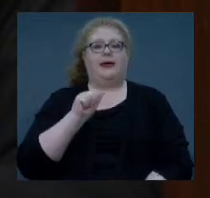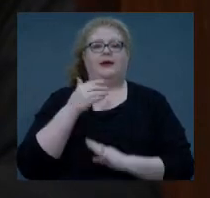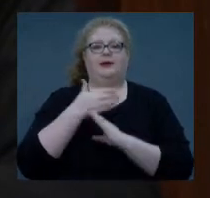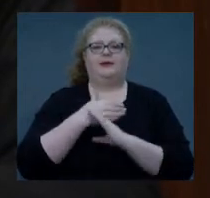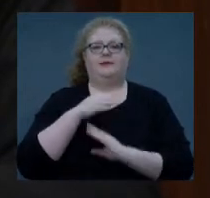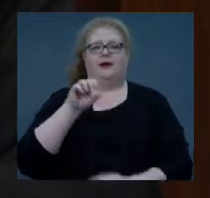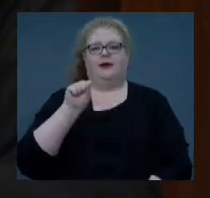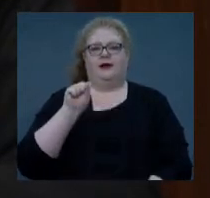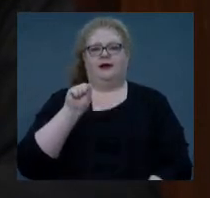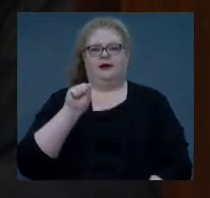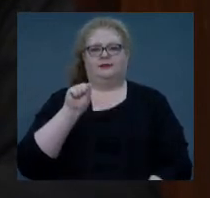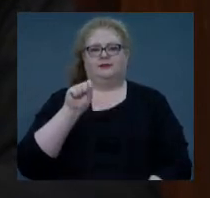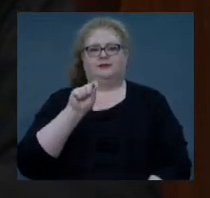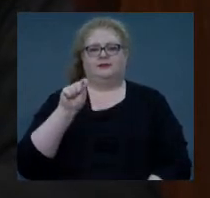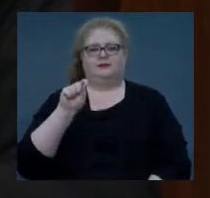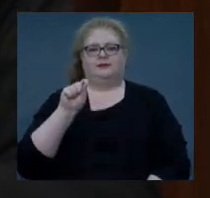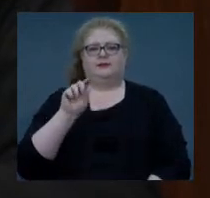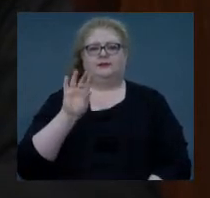file